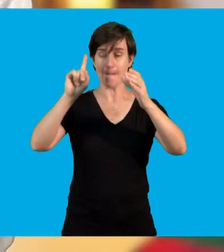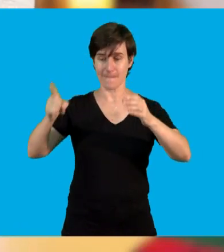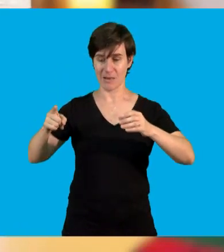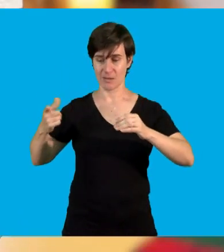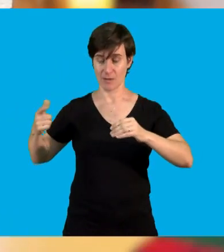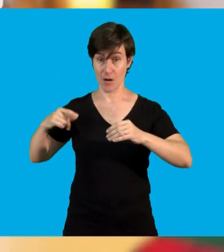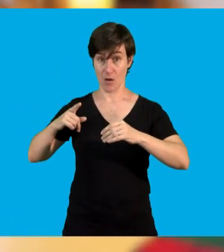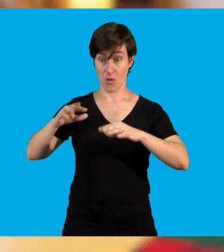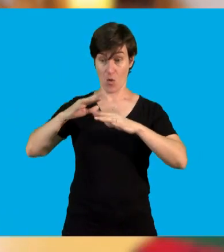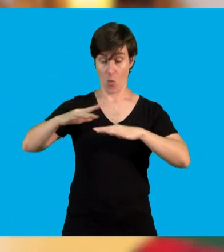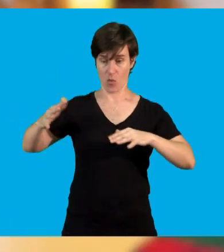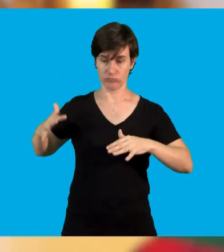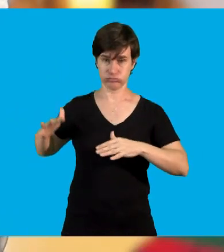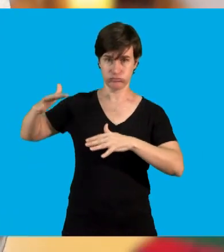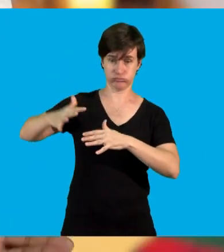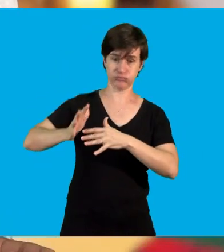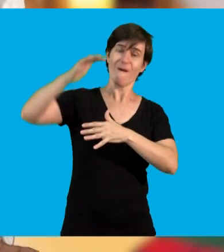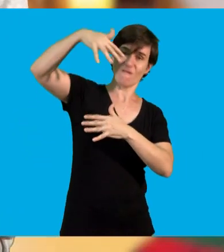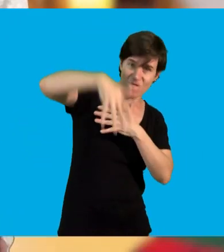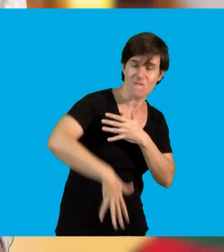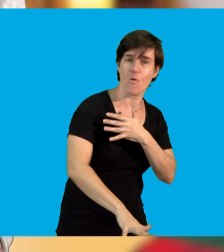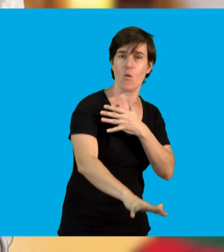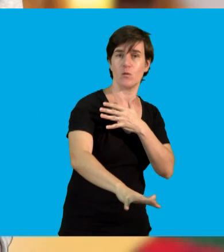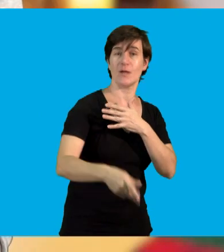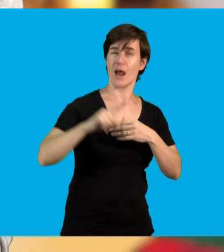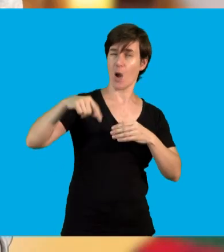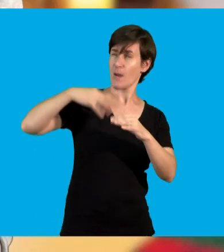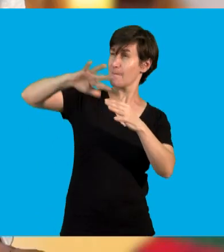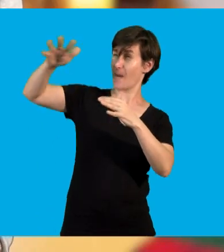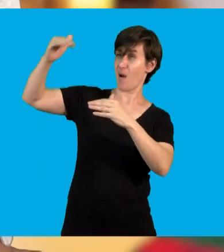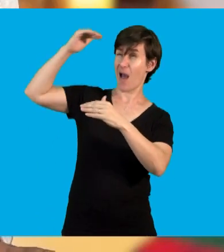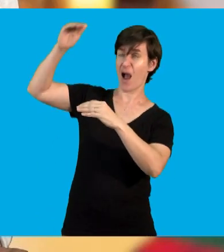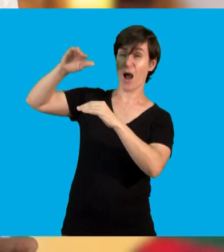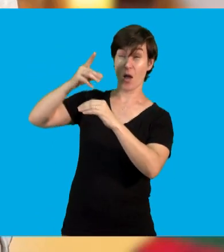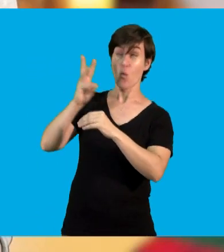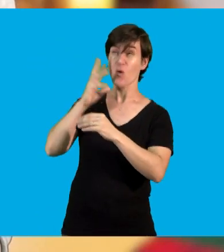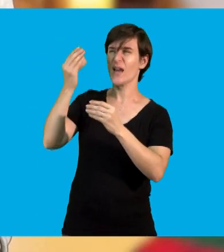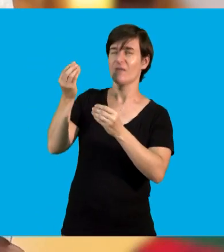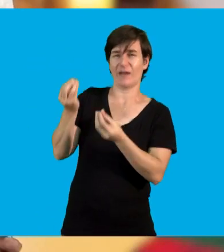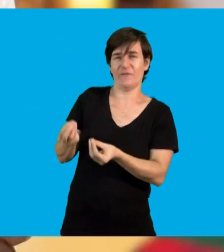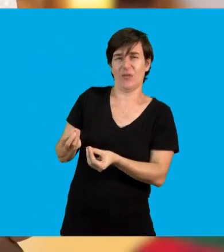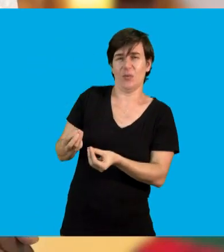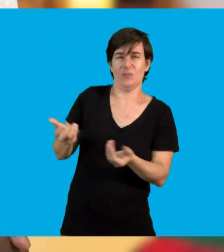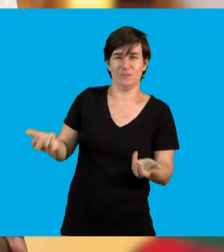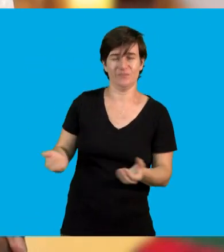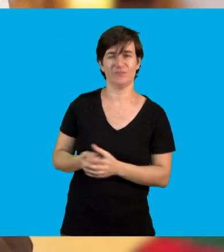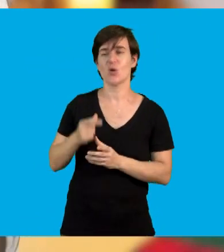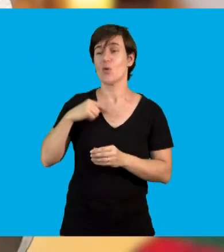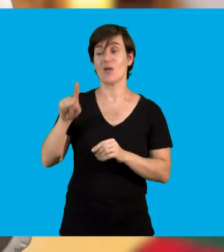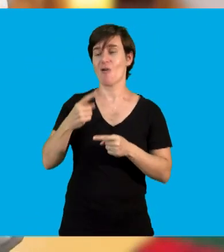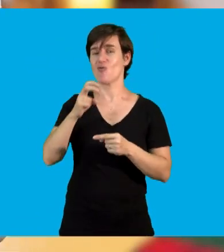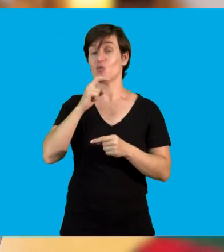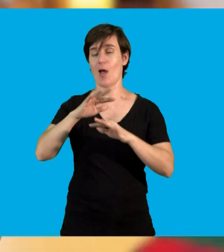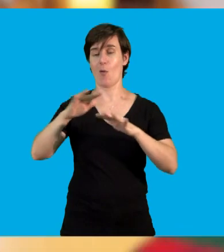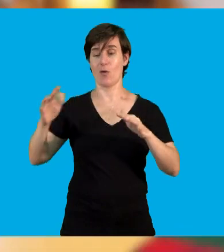can fall onto a turbine, we are then unfortunately unable to use this hydroelectric power plant to the way